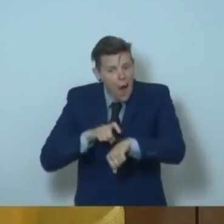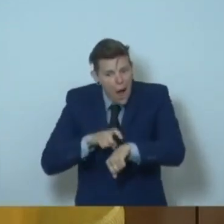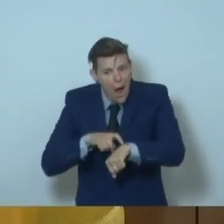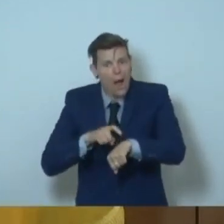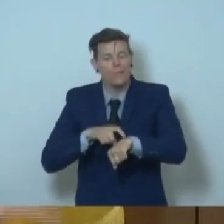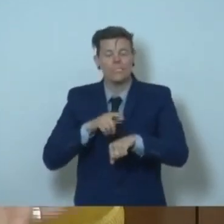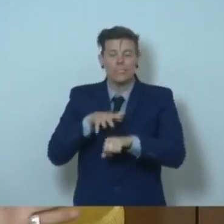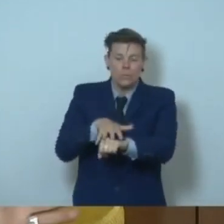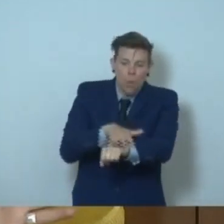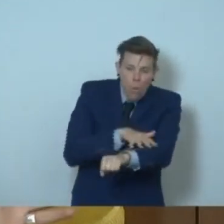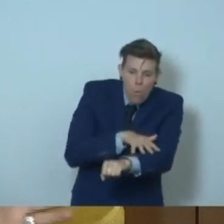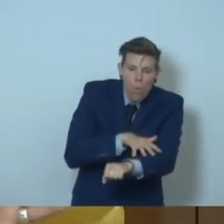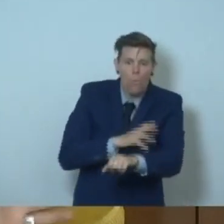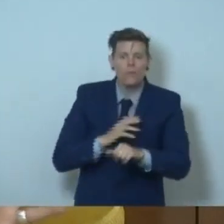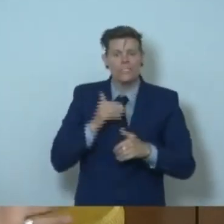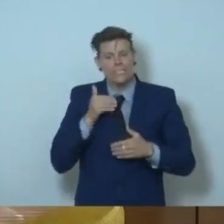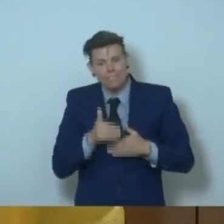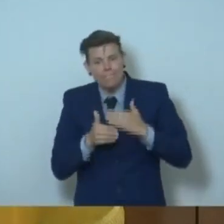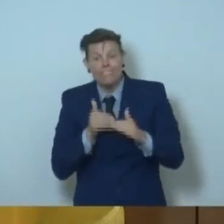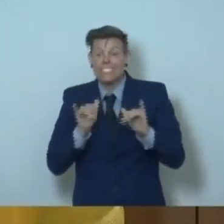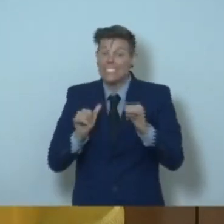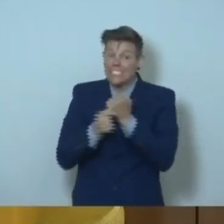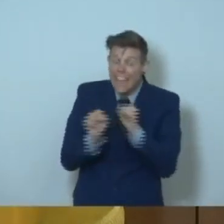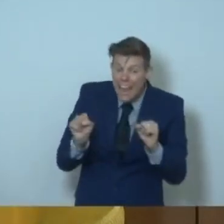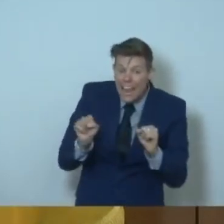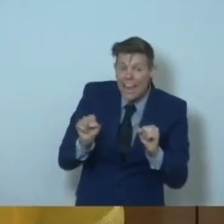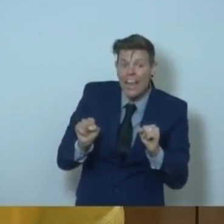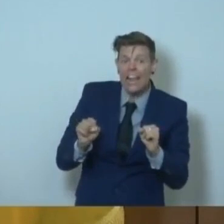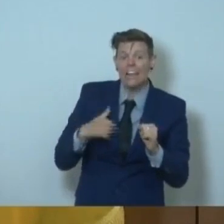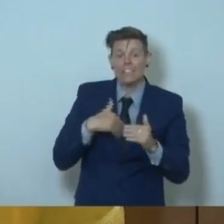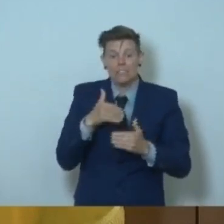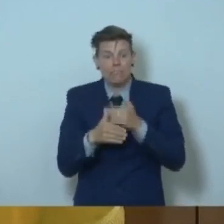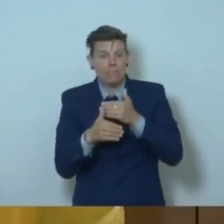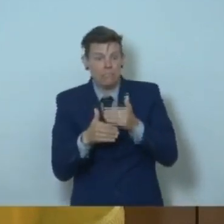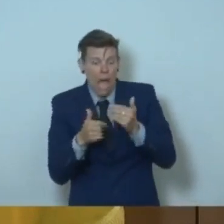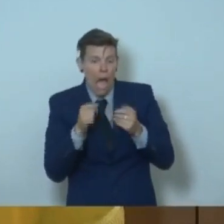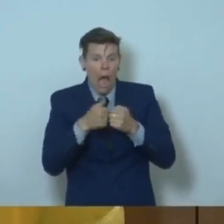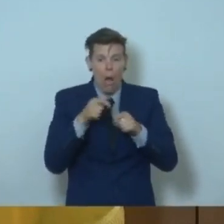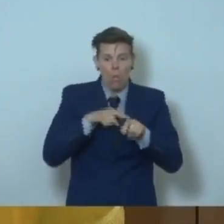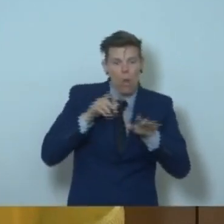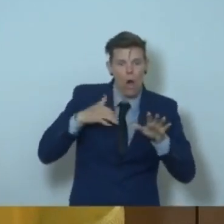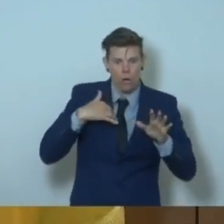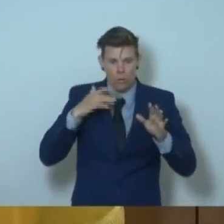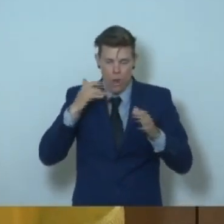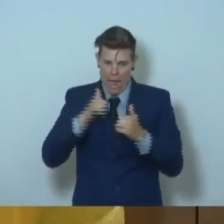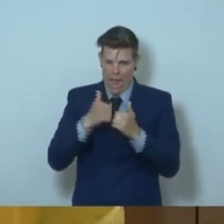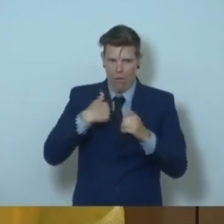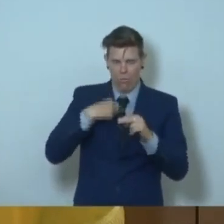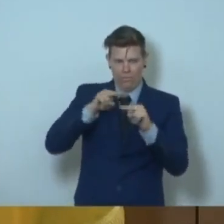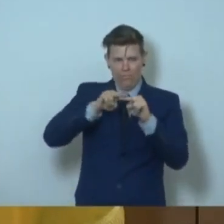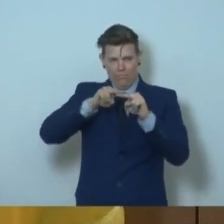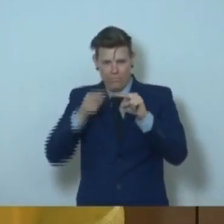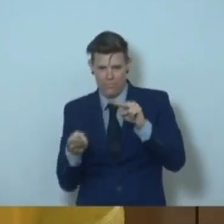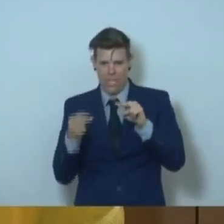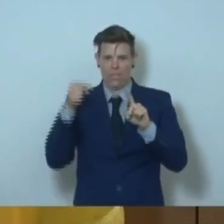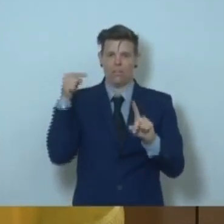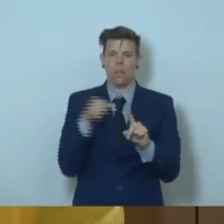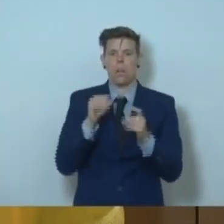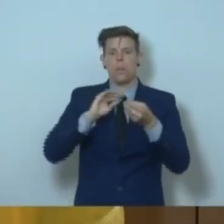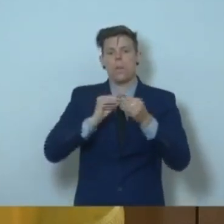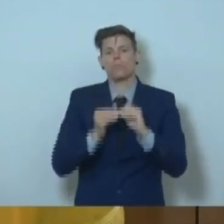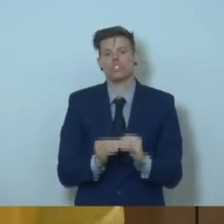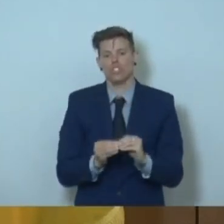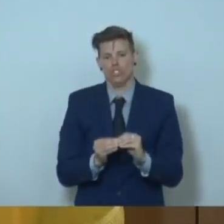people, duration that they spend time there, and our ability to mitigate. That's how we make these decisions using that